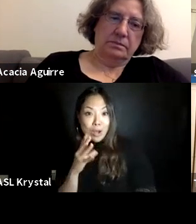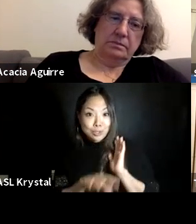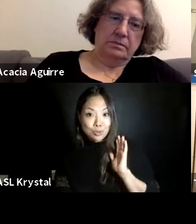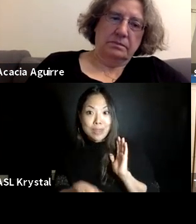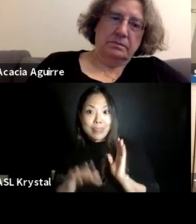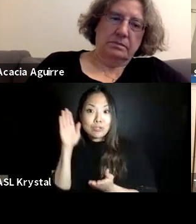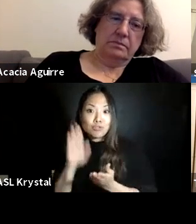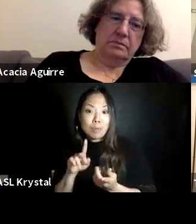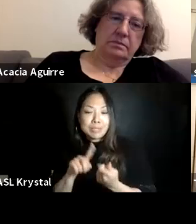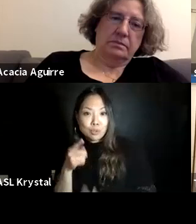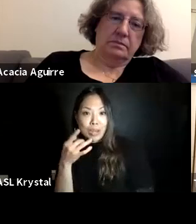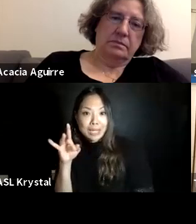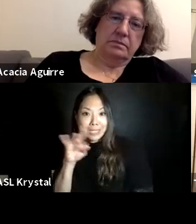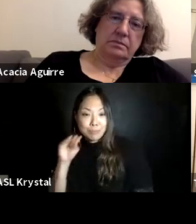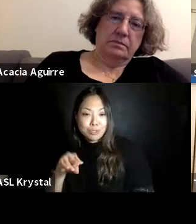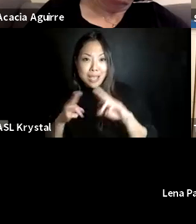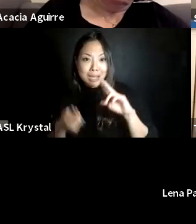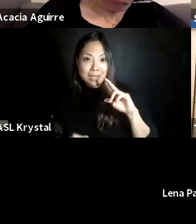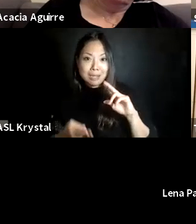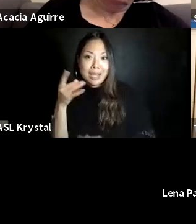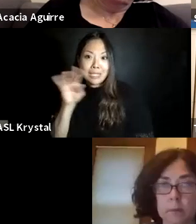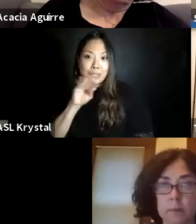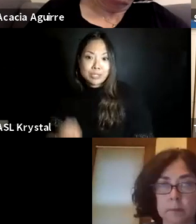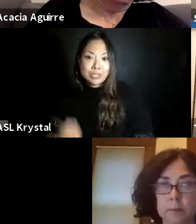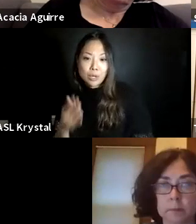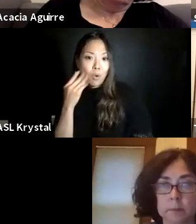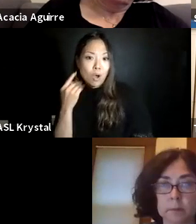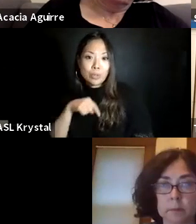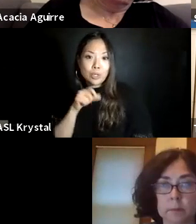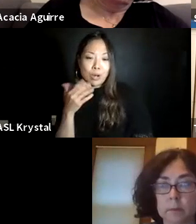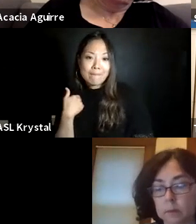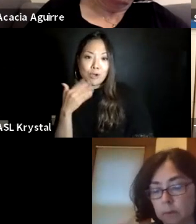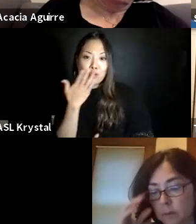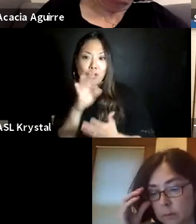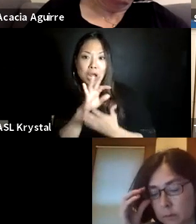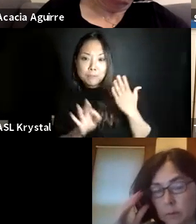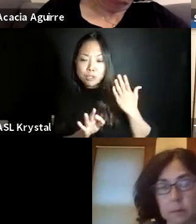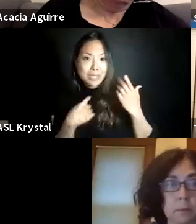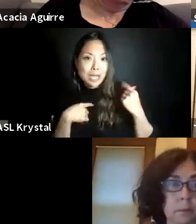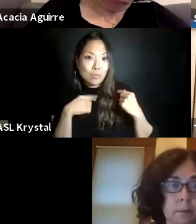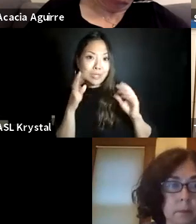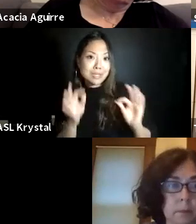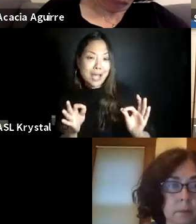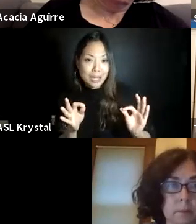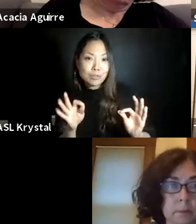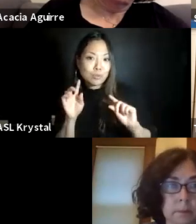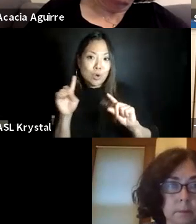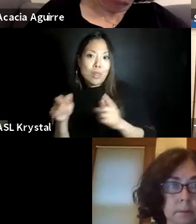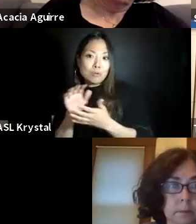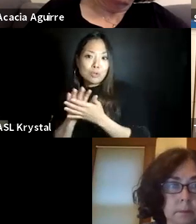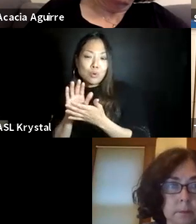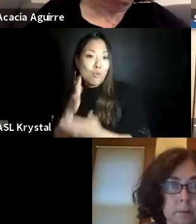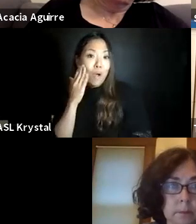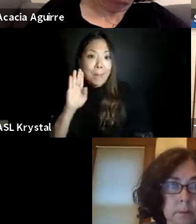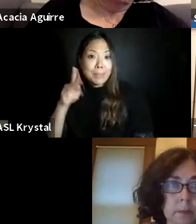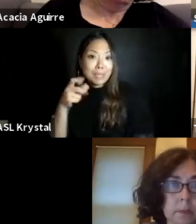to 18% because we don't have good options and we choose to go up elsewhere because BPS is not